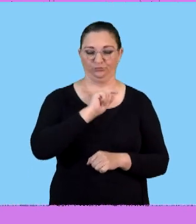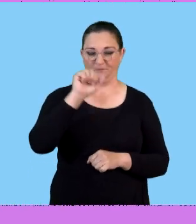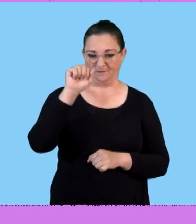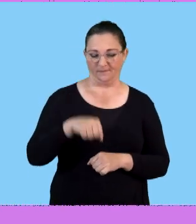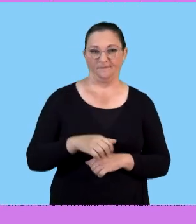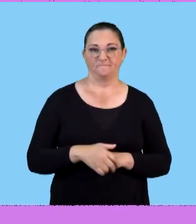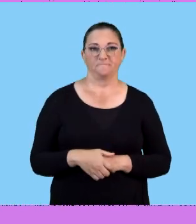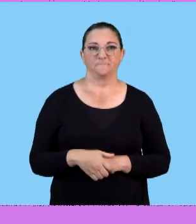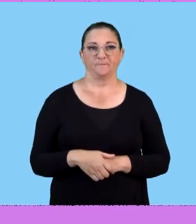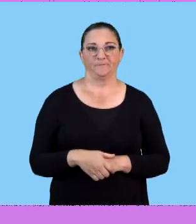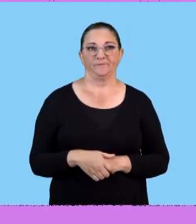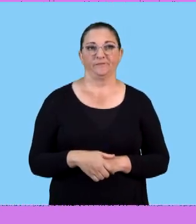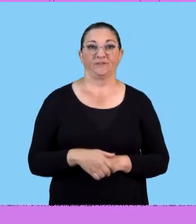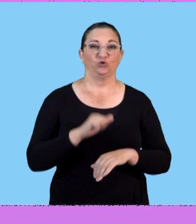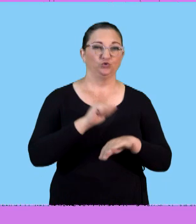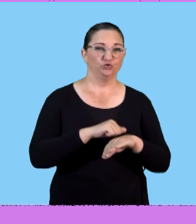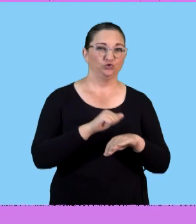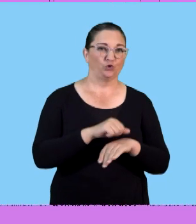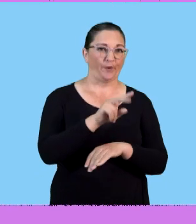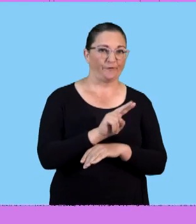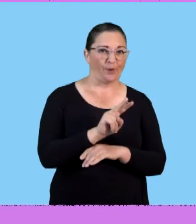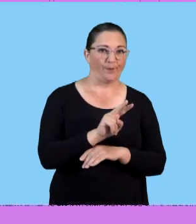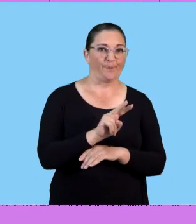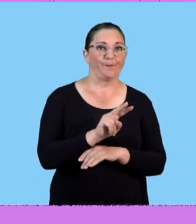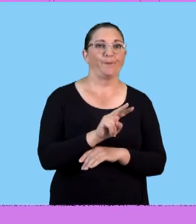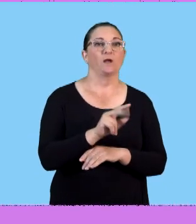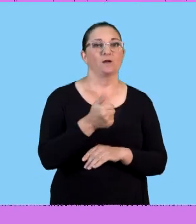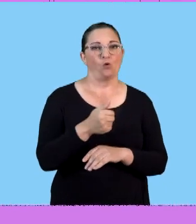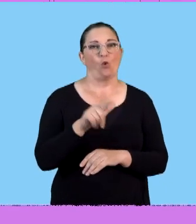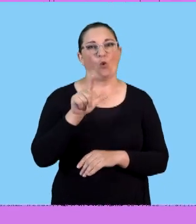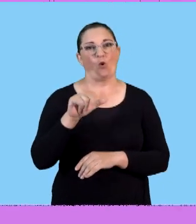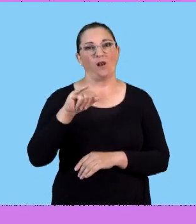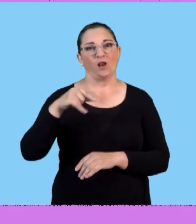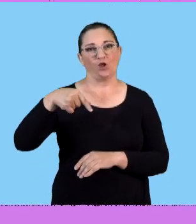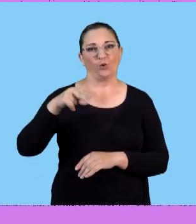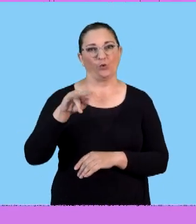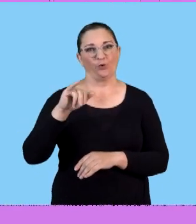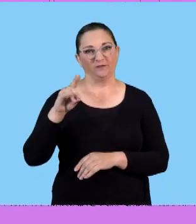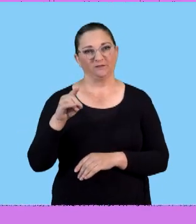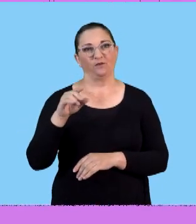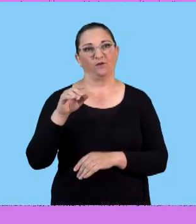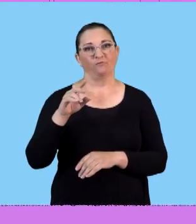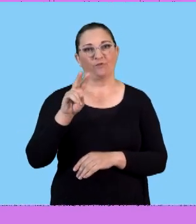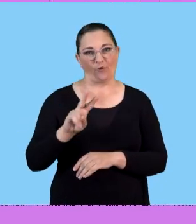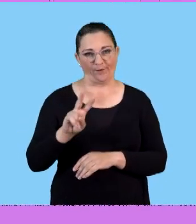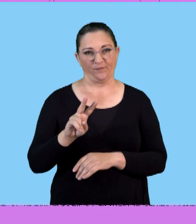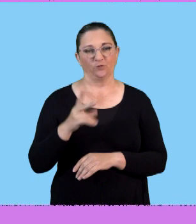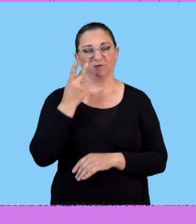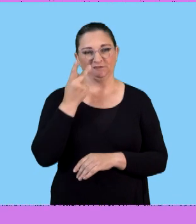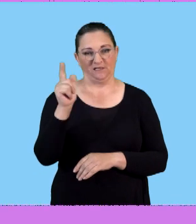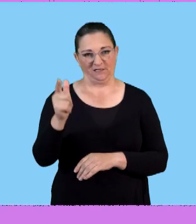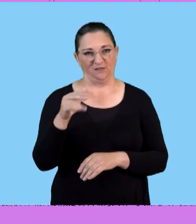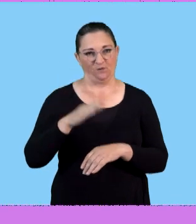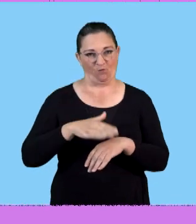you'll agree that is indeed true. Remember, we have what we call solid volume as well as liquid volume. We'll look at